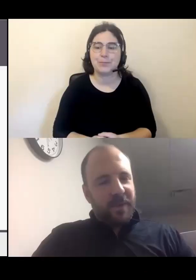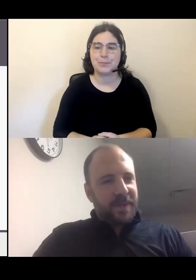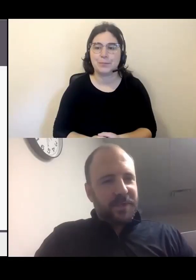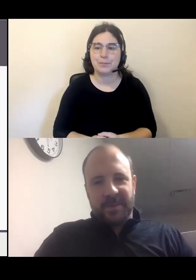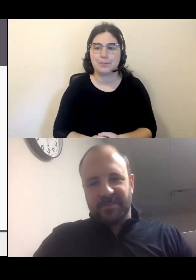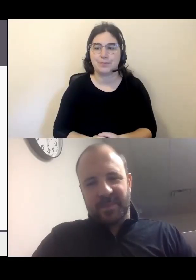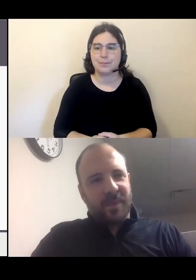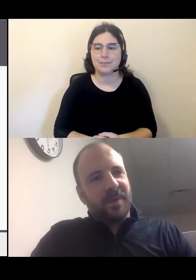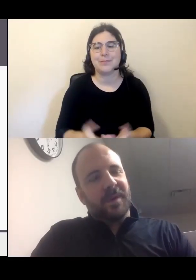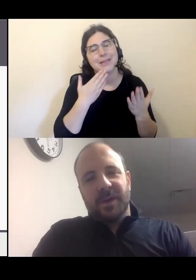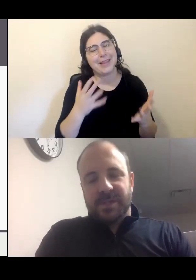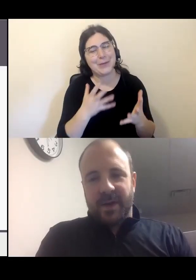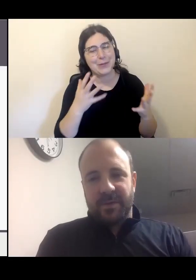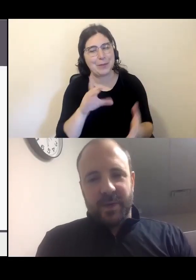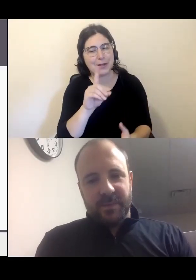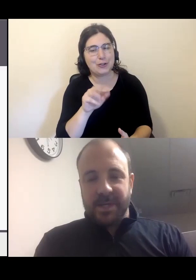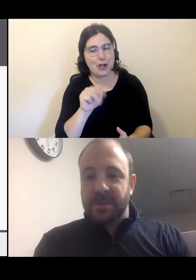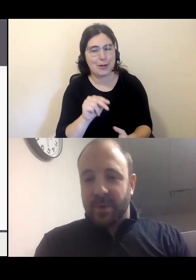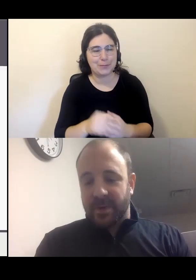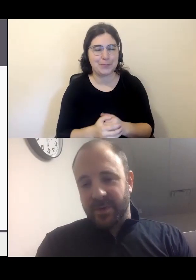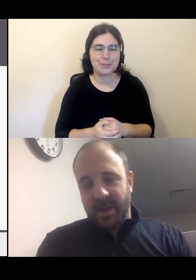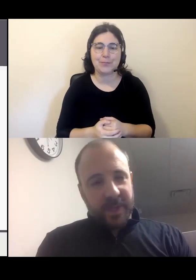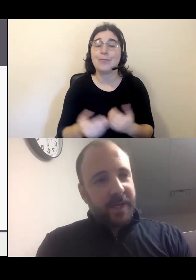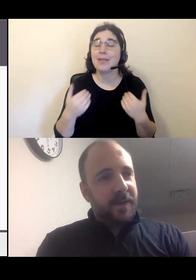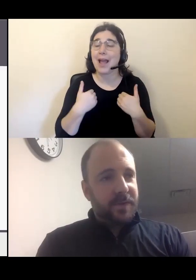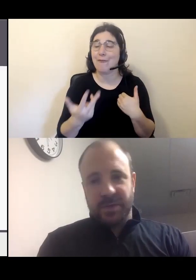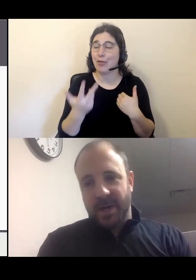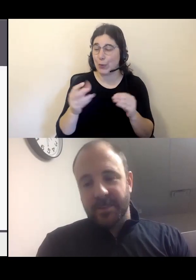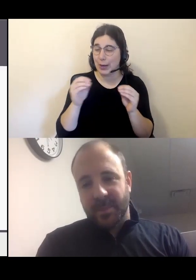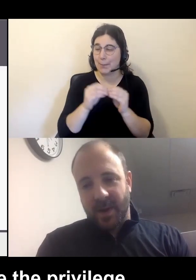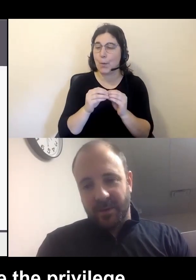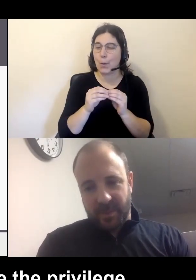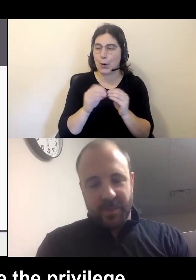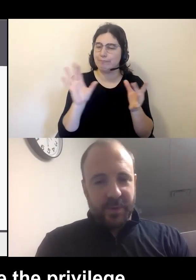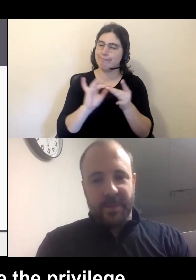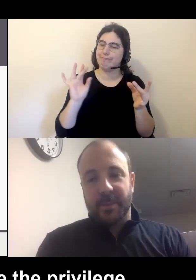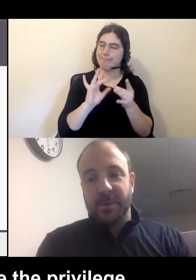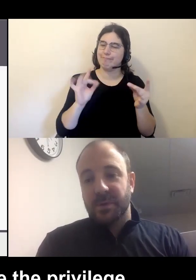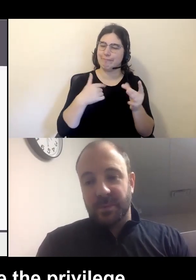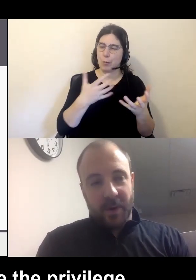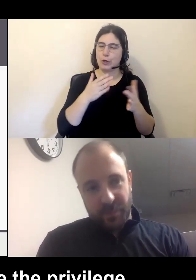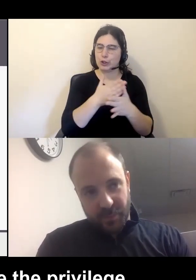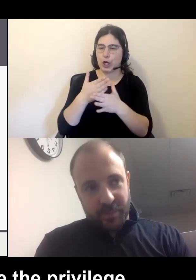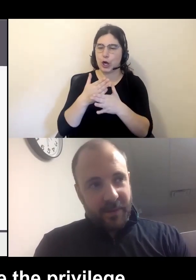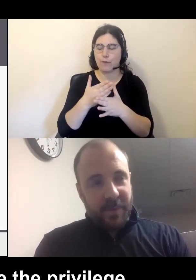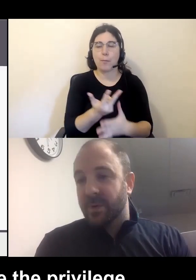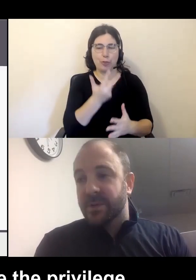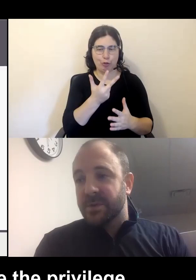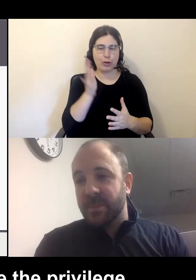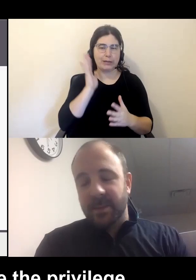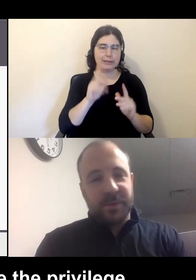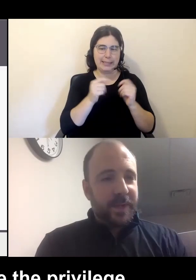Thank you very much, Dawn. So I have 3 testimonials that I would like to share from 3 team members who gave